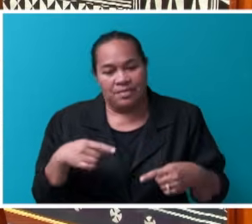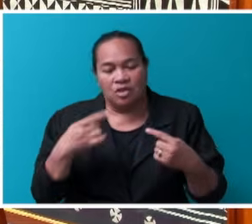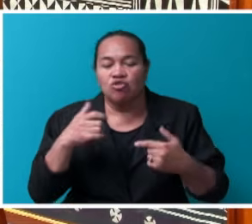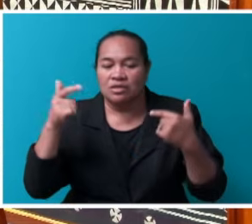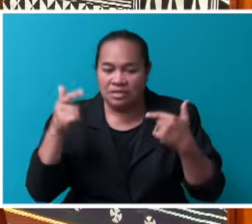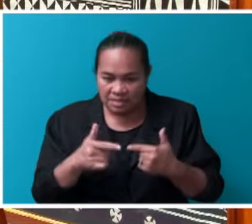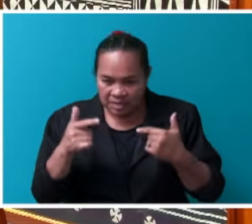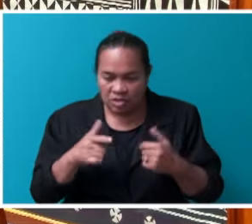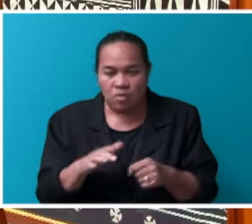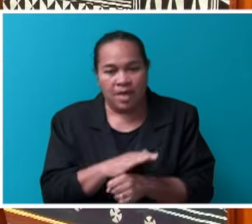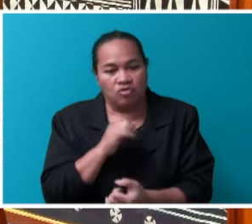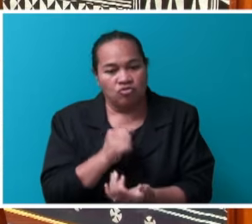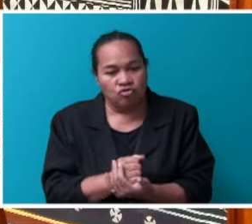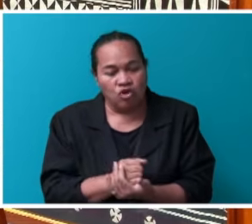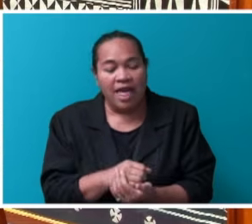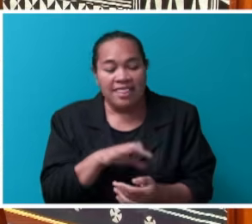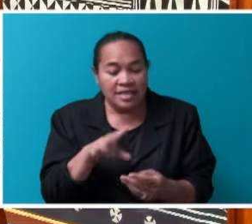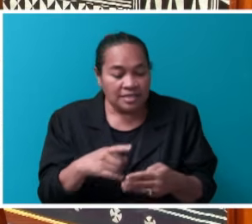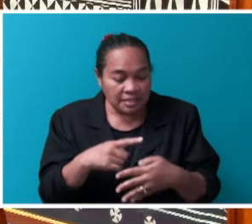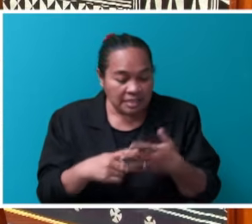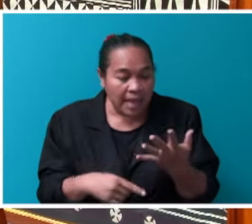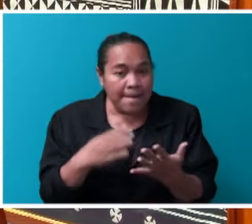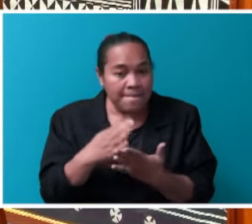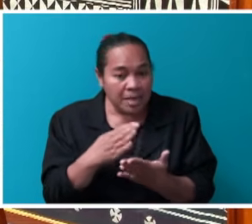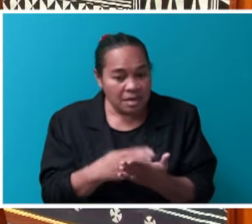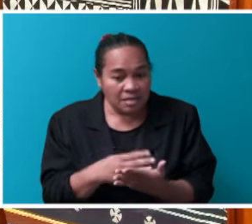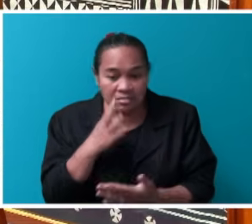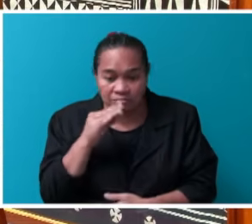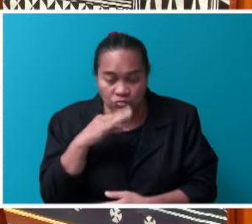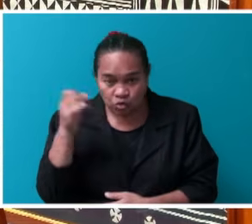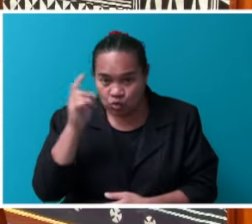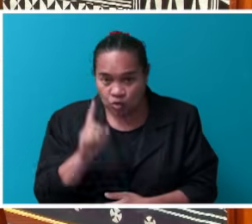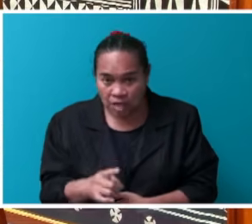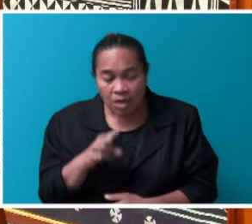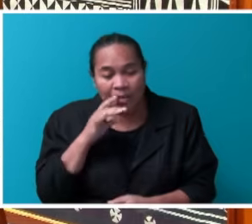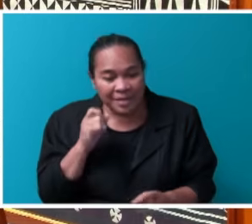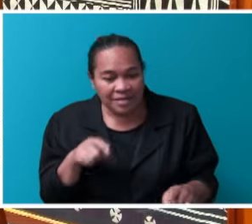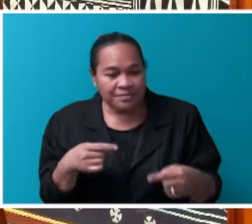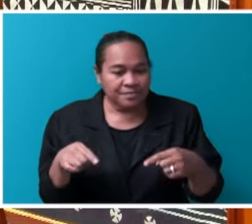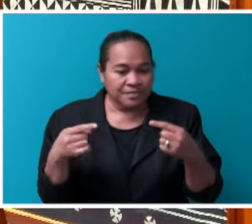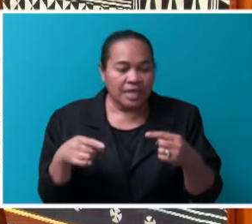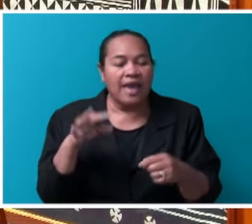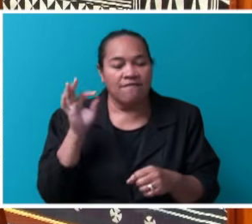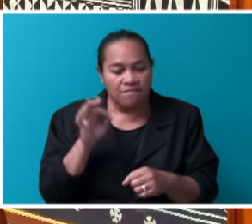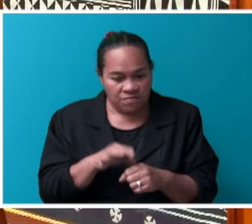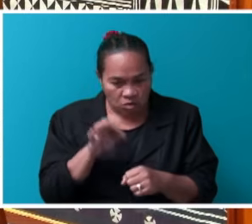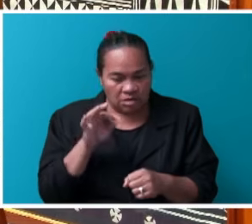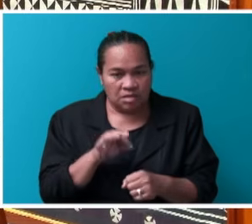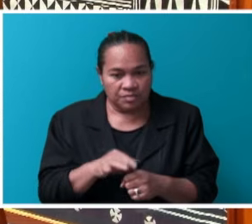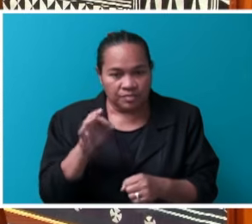ensure that these consequential bills tabled today are debated and voted upon in the sitting of Parliament